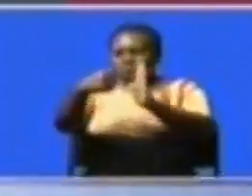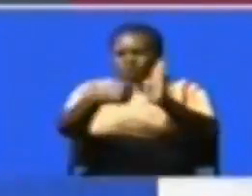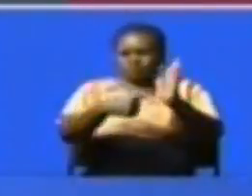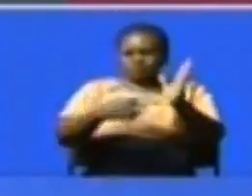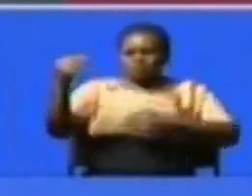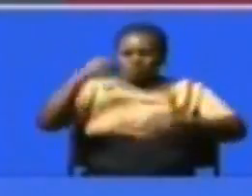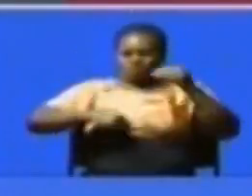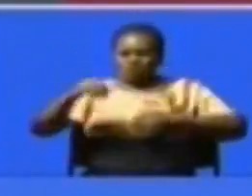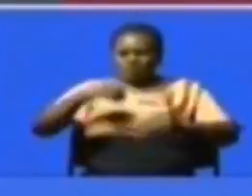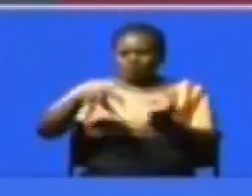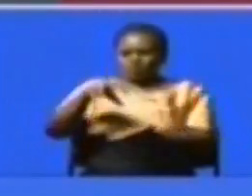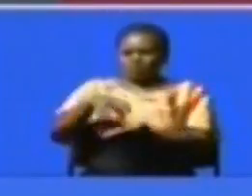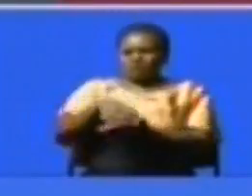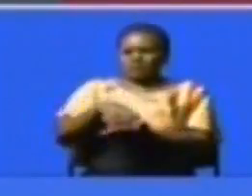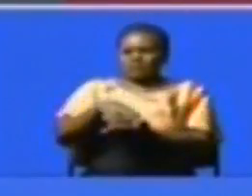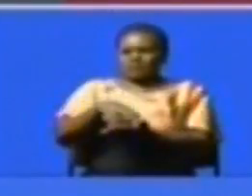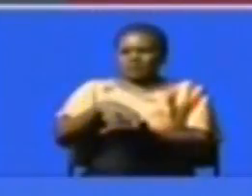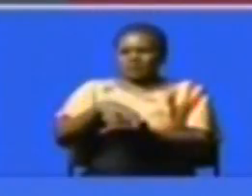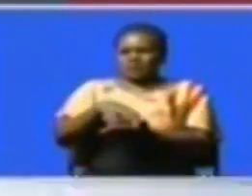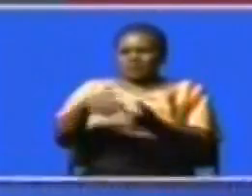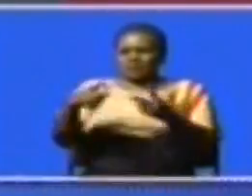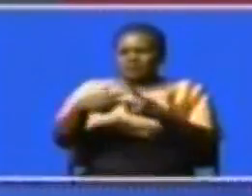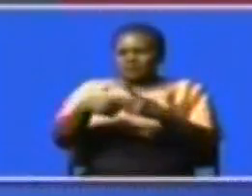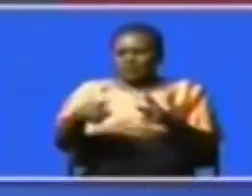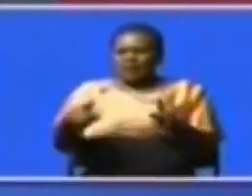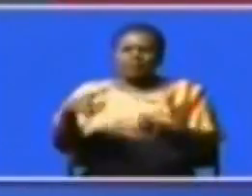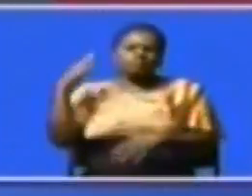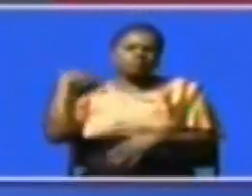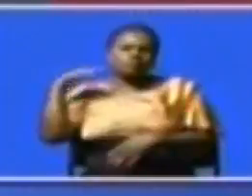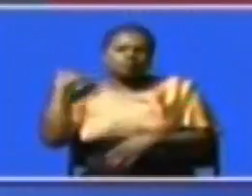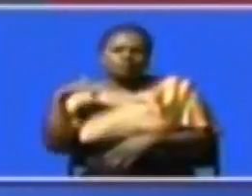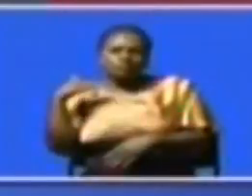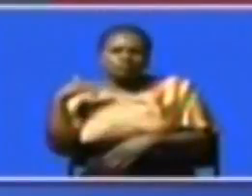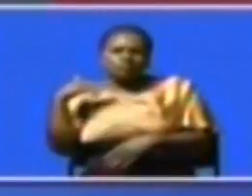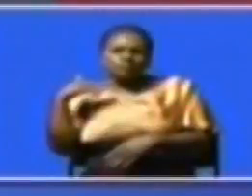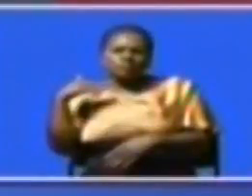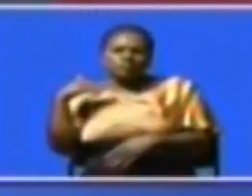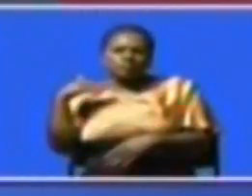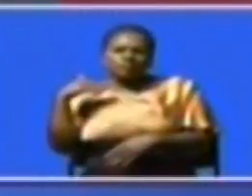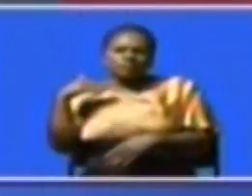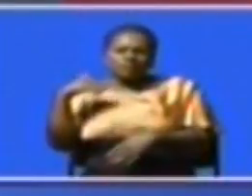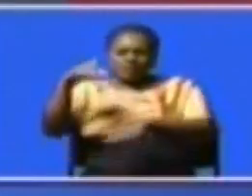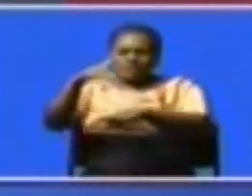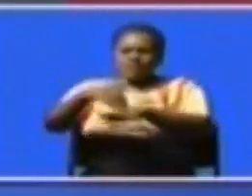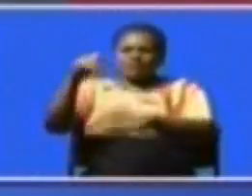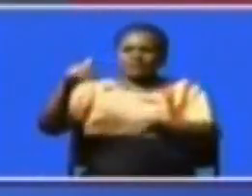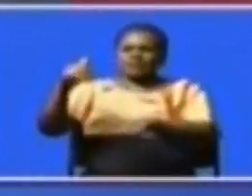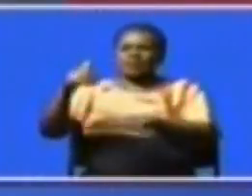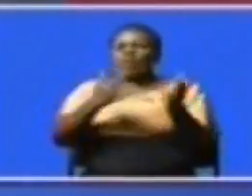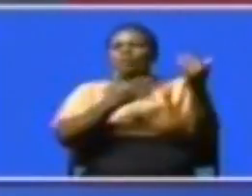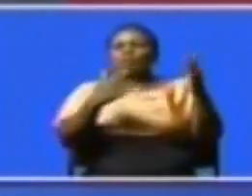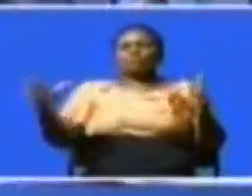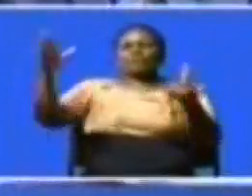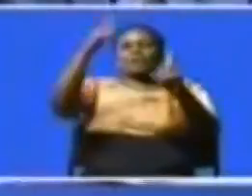corruption cases, which ought to be commensurate with the crime and secure the deterrence effect we hope